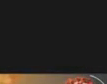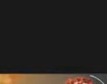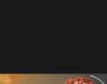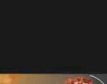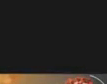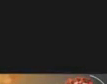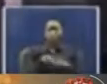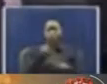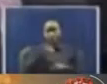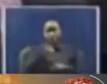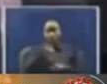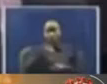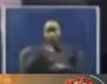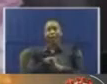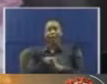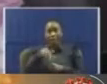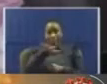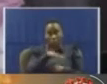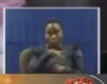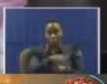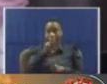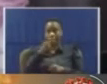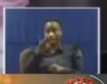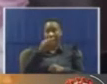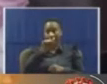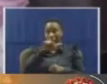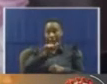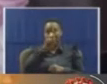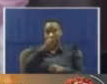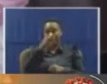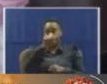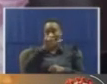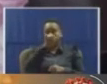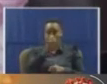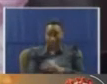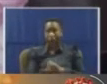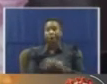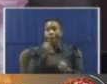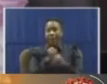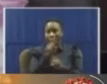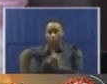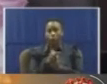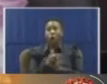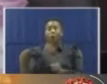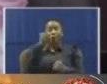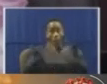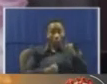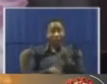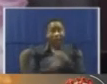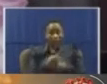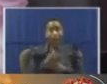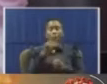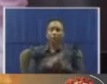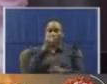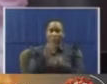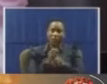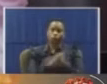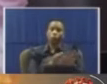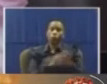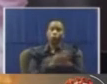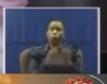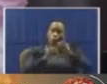this Phala Phala incident to be part of your legacy. Where there is fault, you need to repent and make right, not only